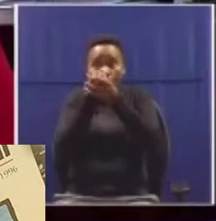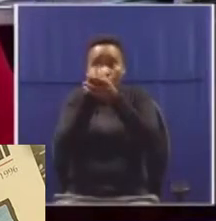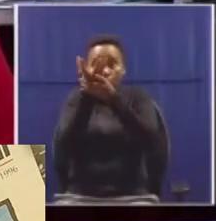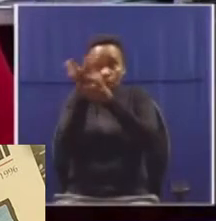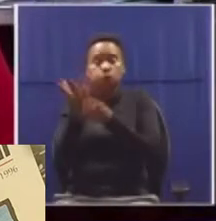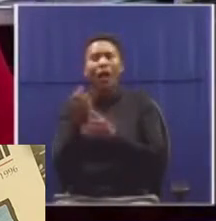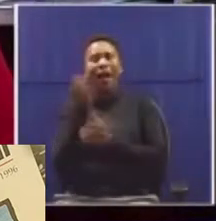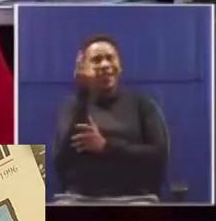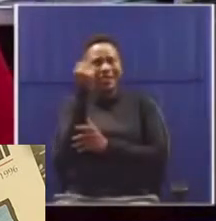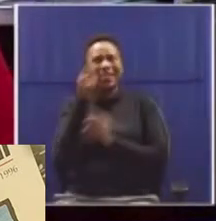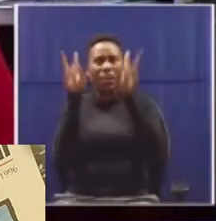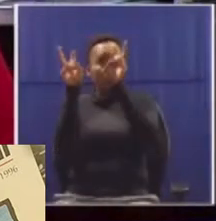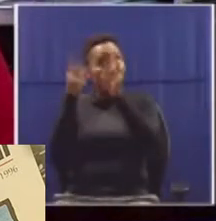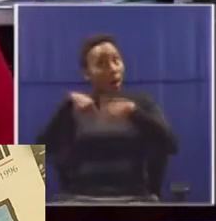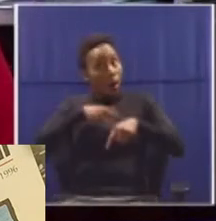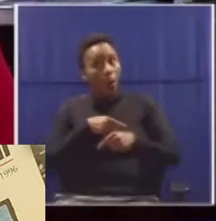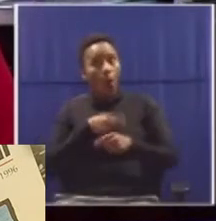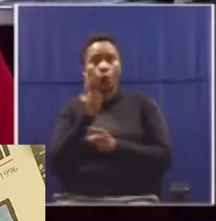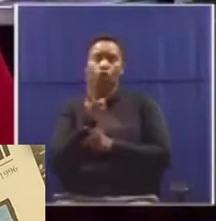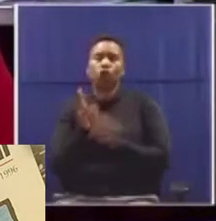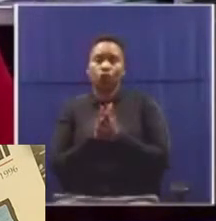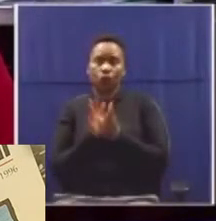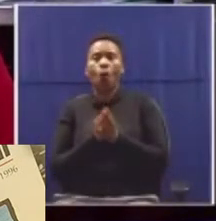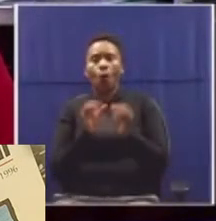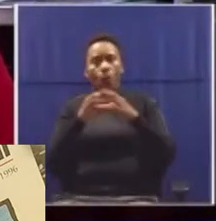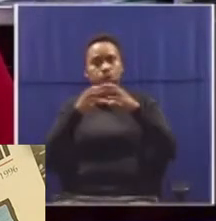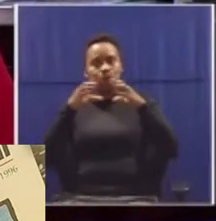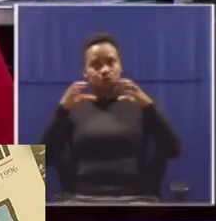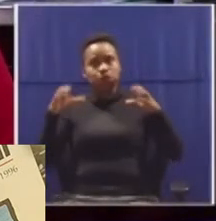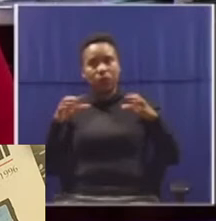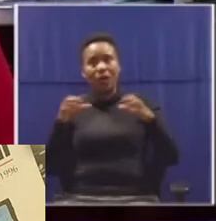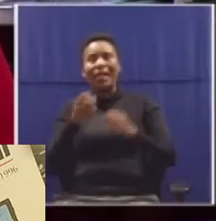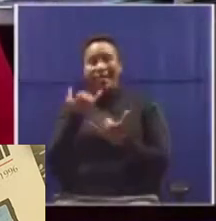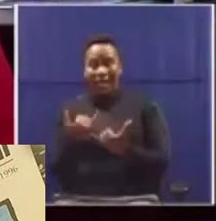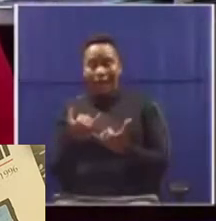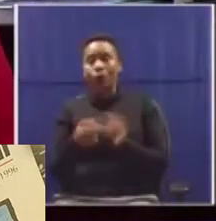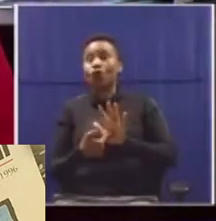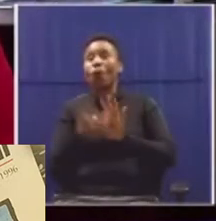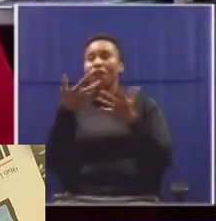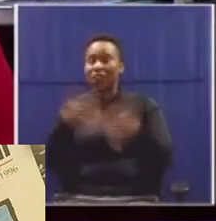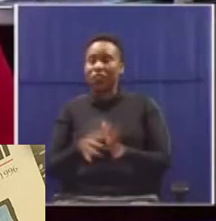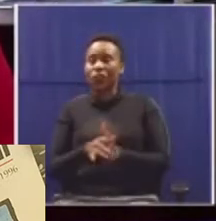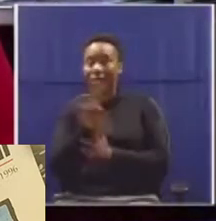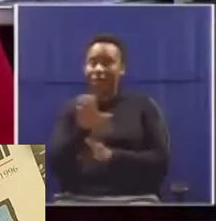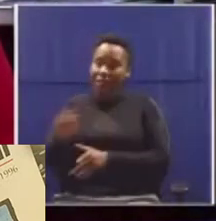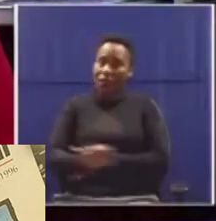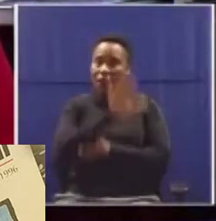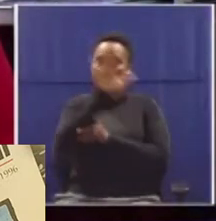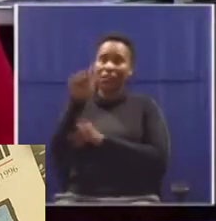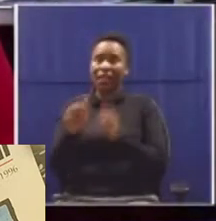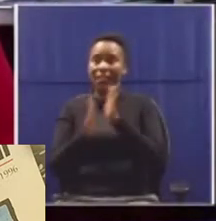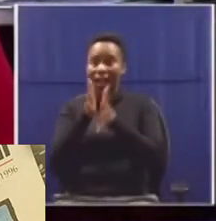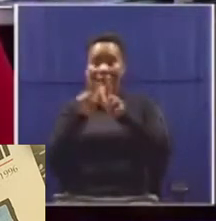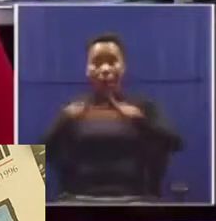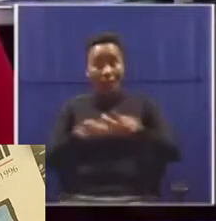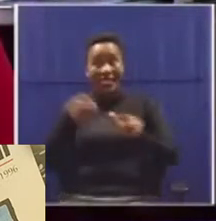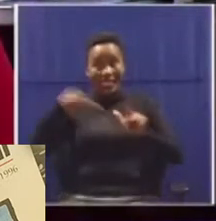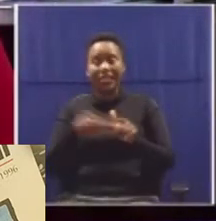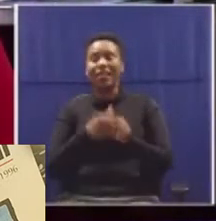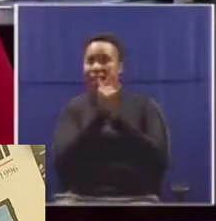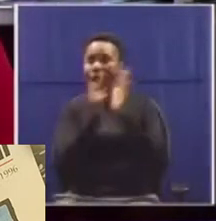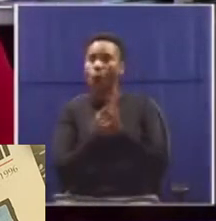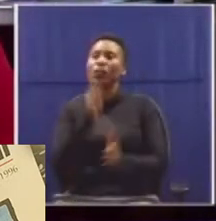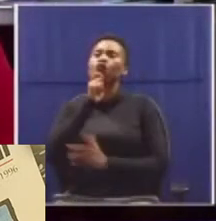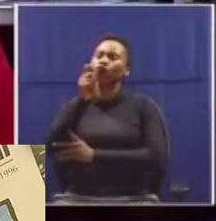understanding of issues evolves too this bill seeks to validate that the South African sign language is a language